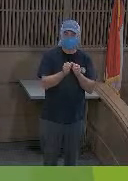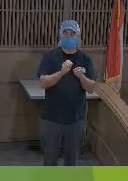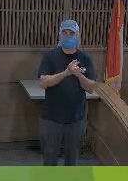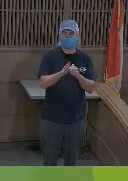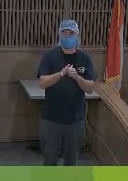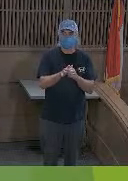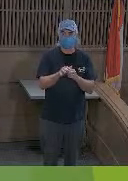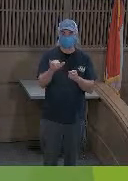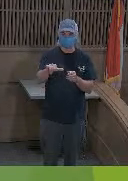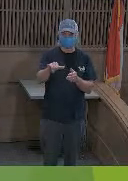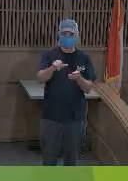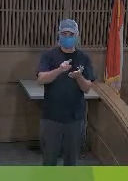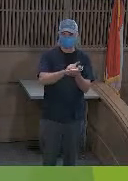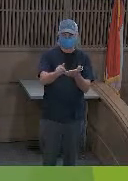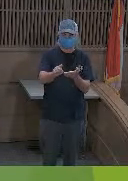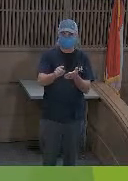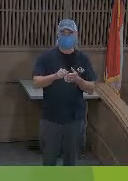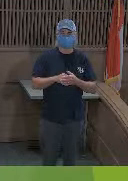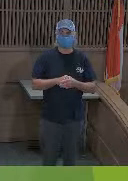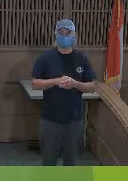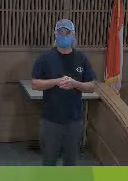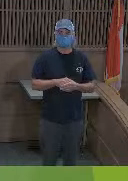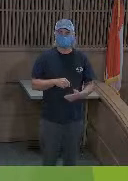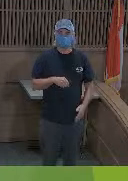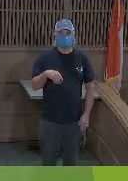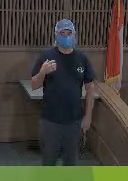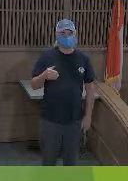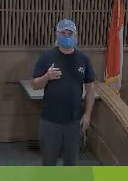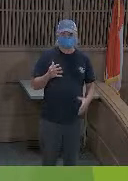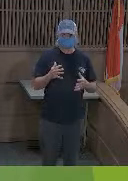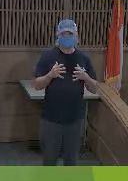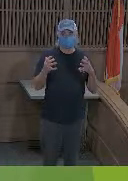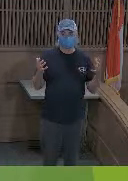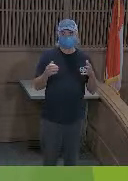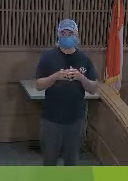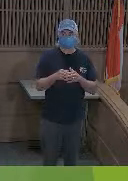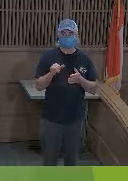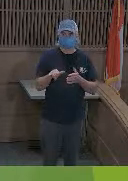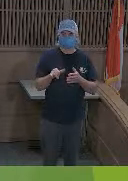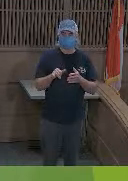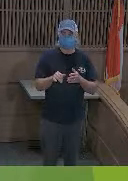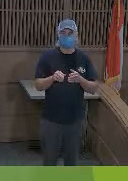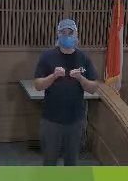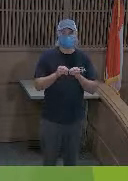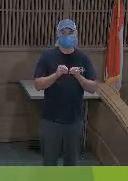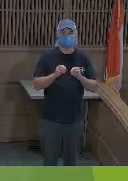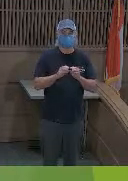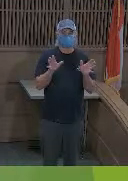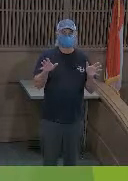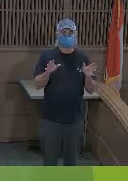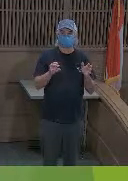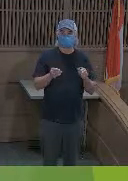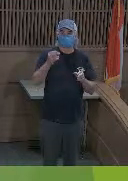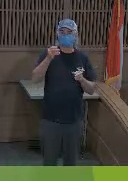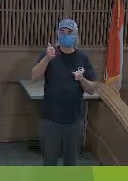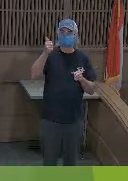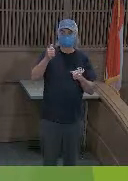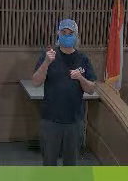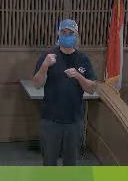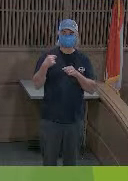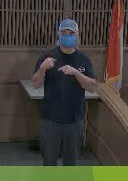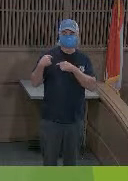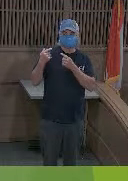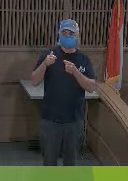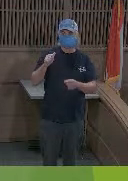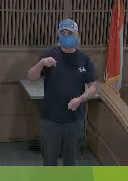7 days leading up to August 21st. This is obviously the highest census since April of 2020,